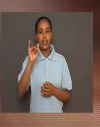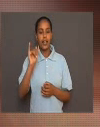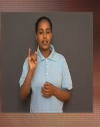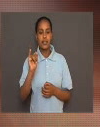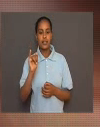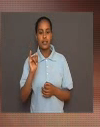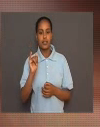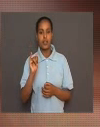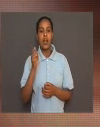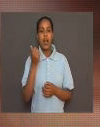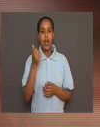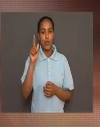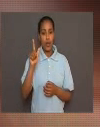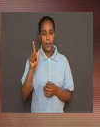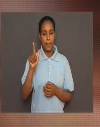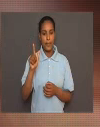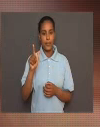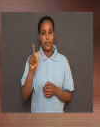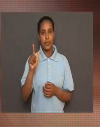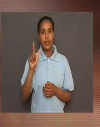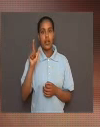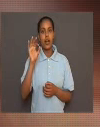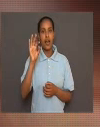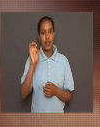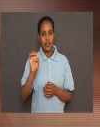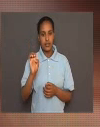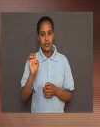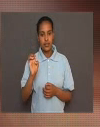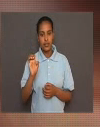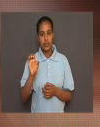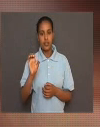silicon, aluminium, iron,